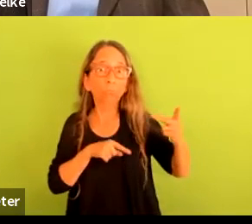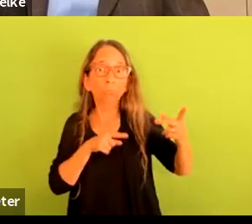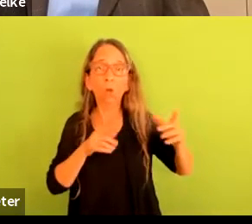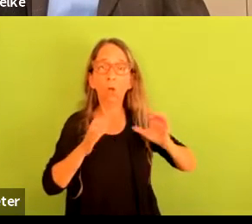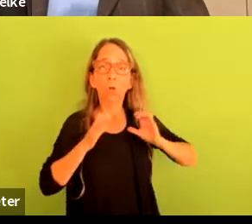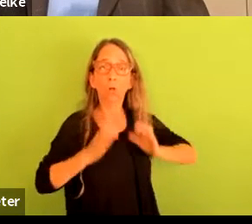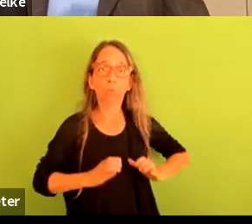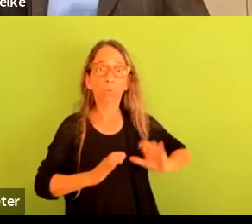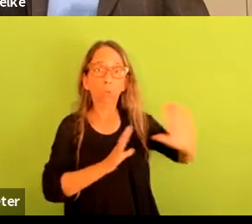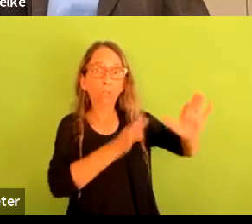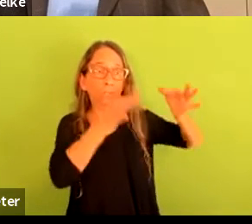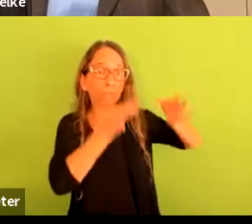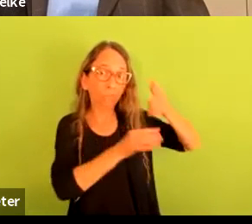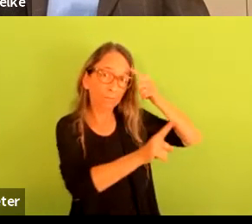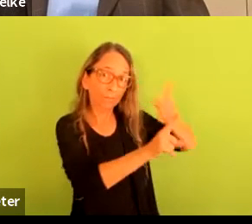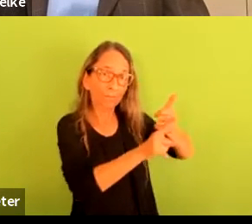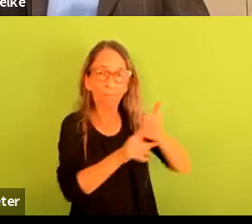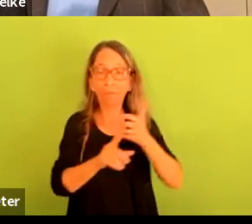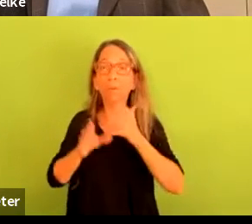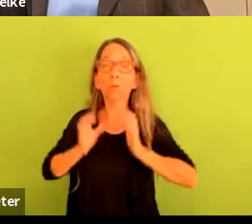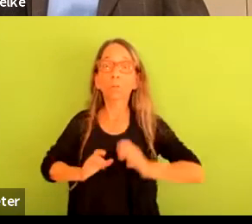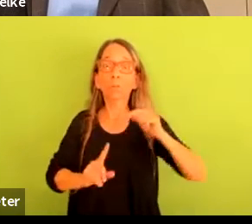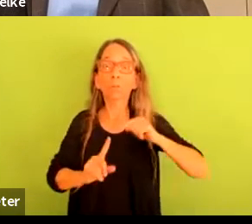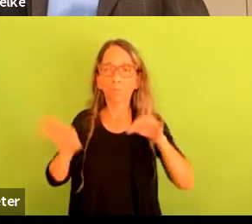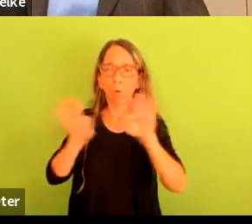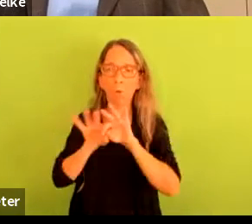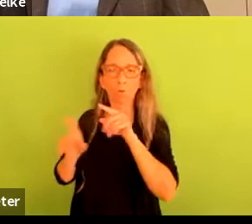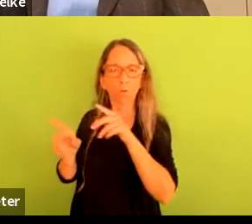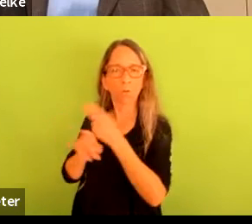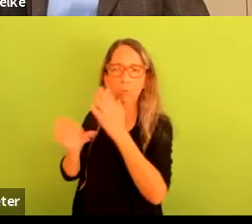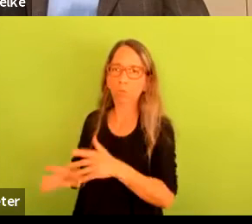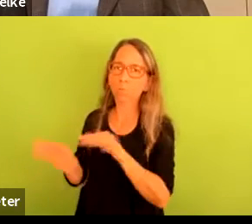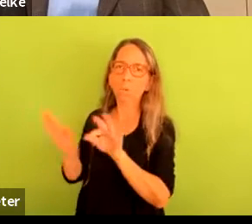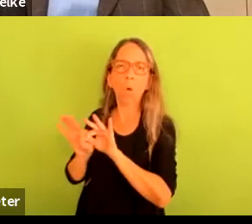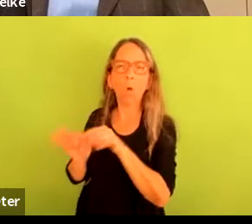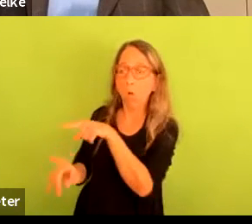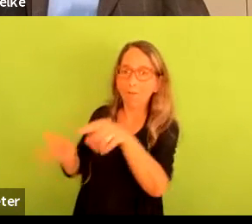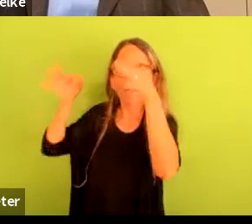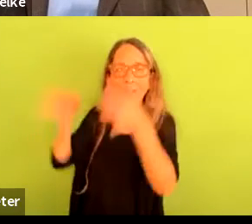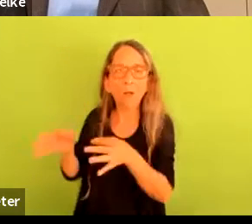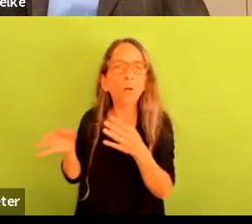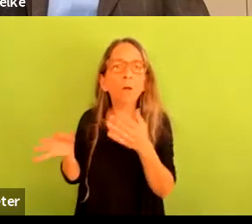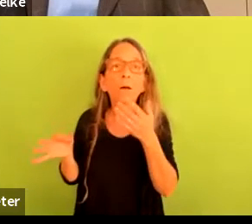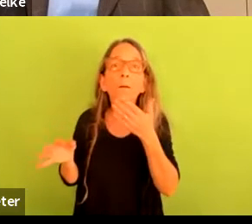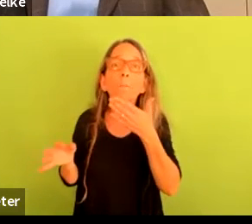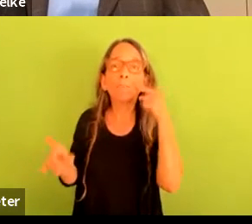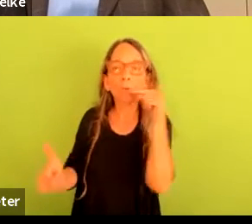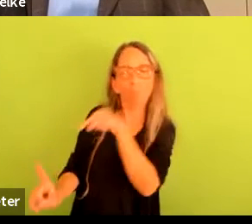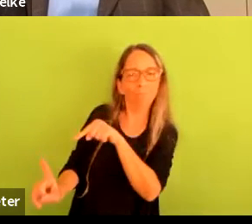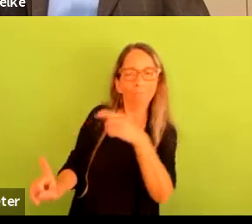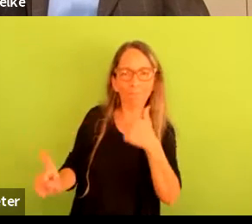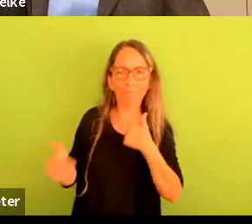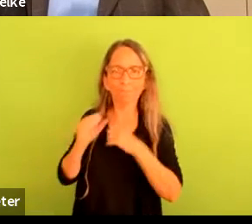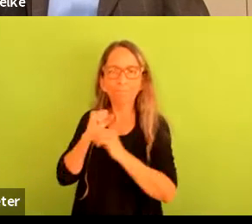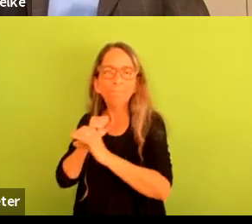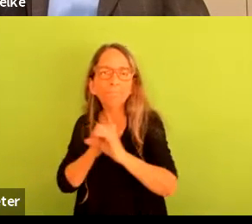and let the user decide what works best for them. And yes, of course, we promote ourselves as ASR only. So of course,